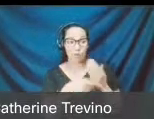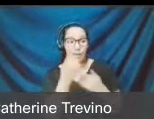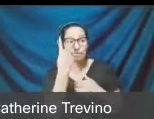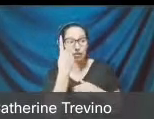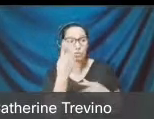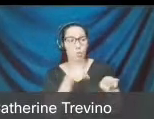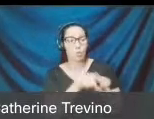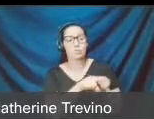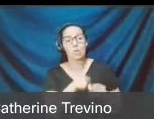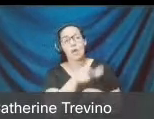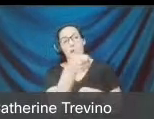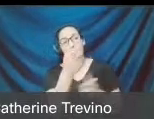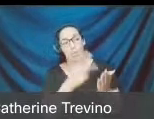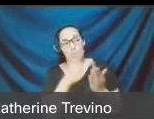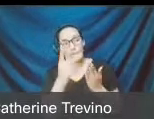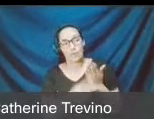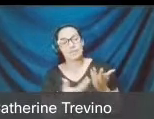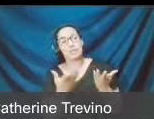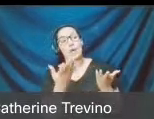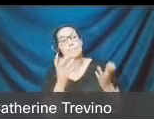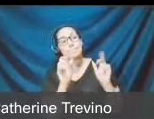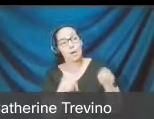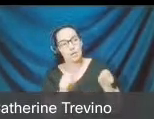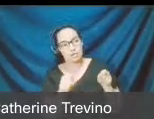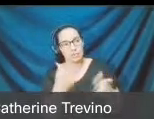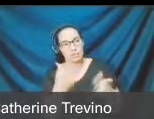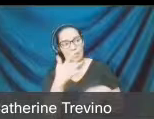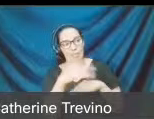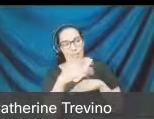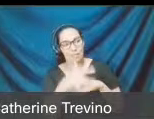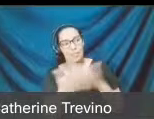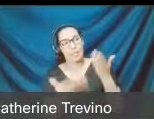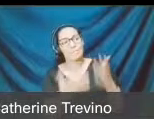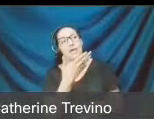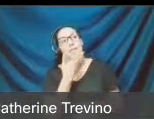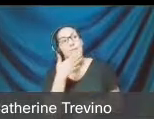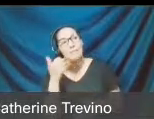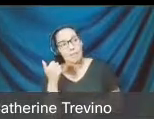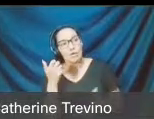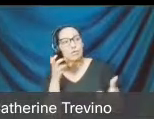also other programs that are possibly out there that might work better.